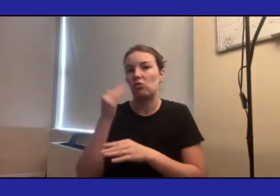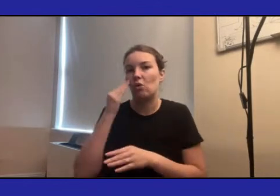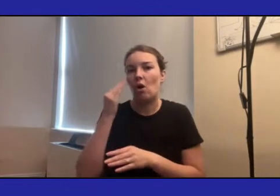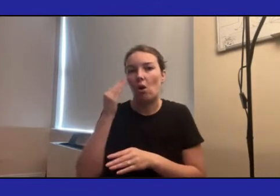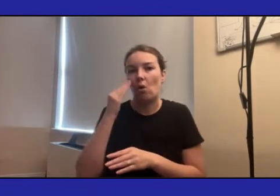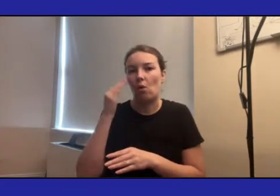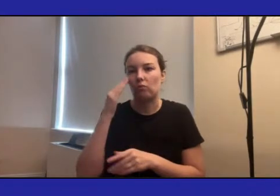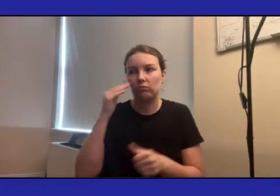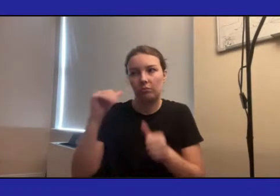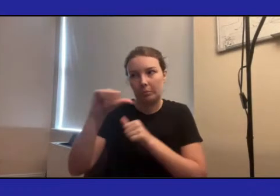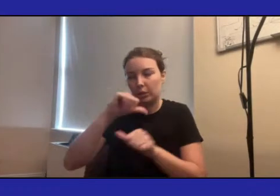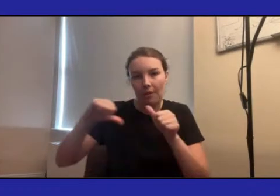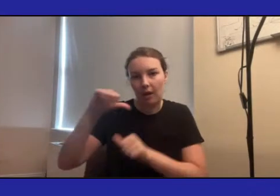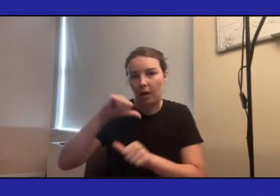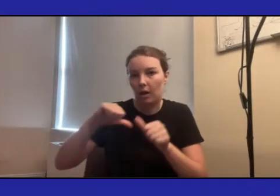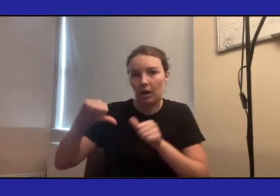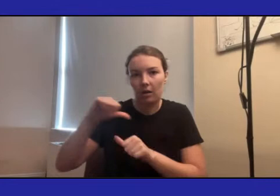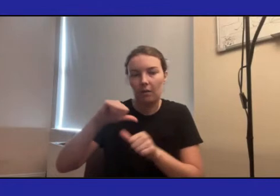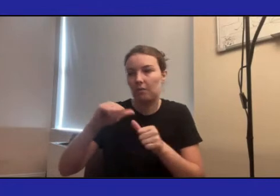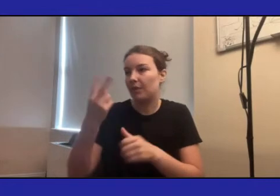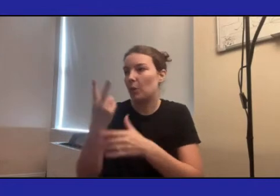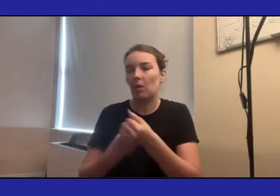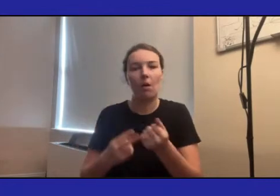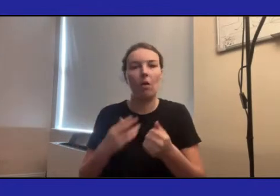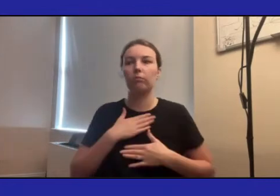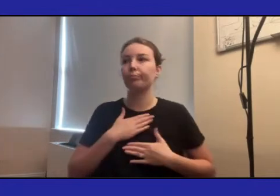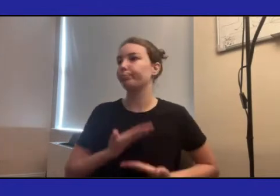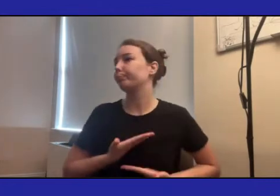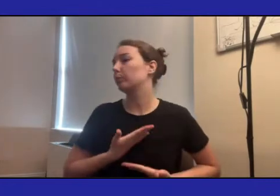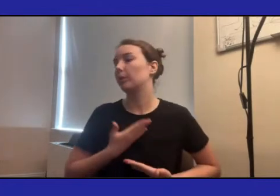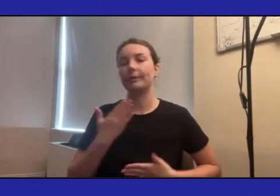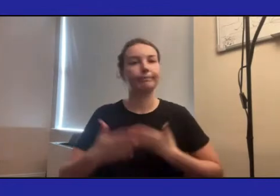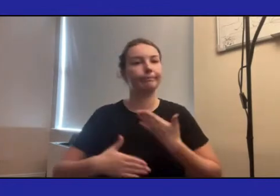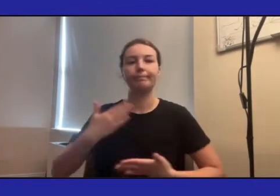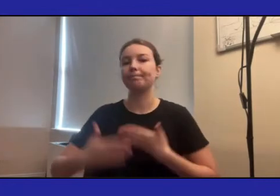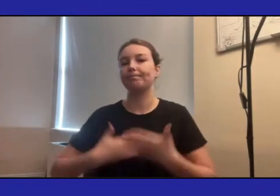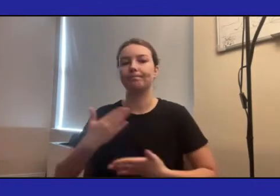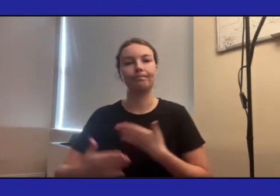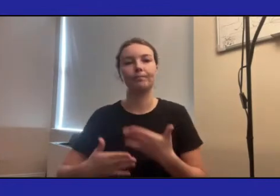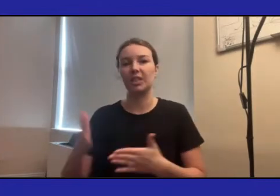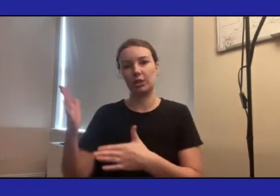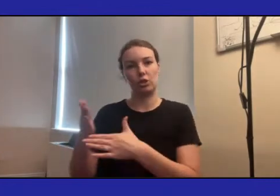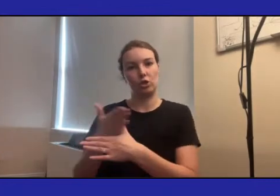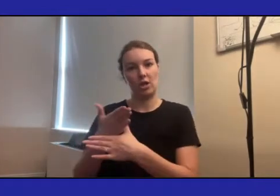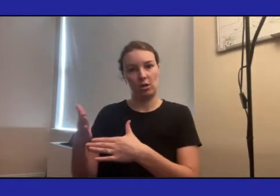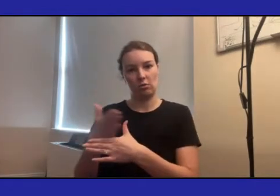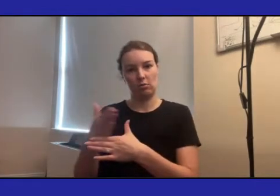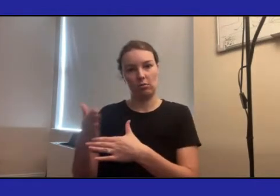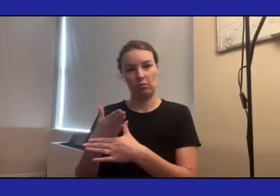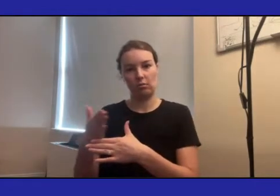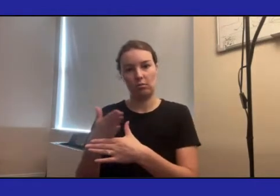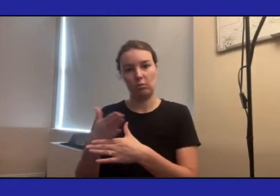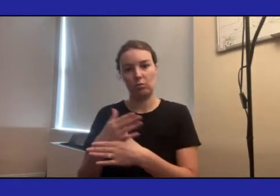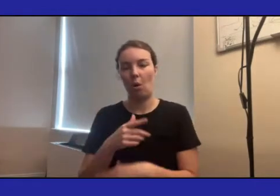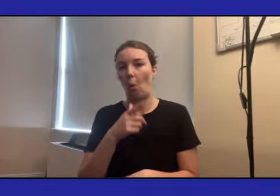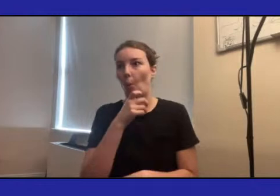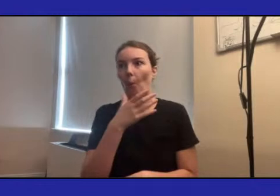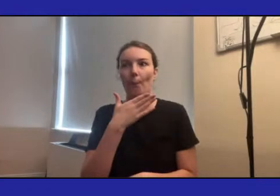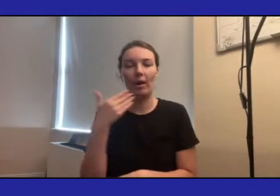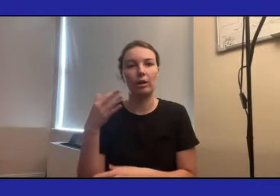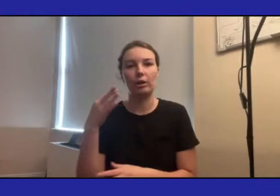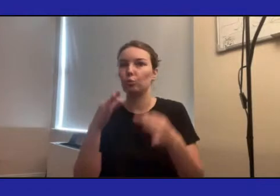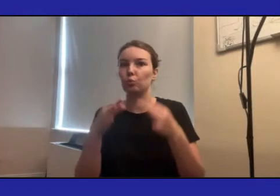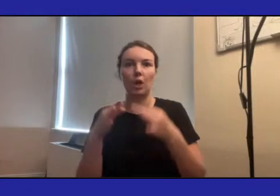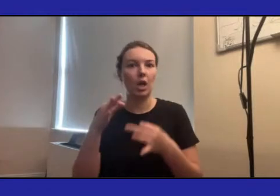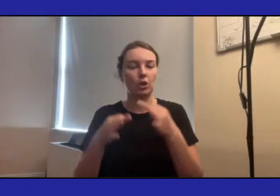both willing to proceed on that basis. So, who better to judge the business prospects than the vendor who